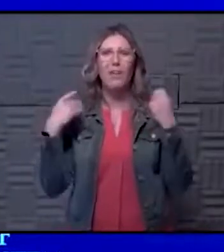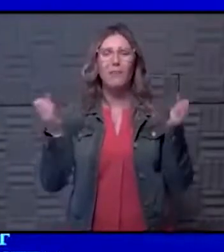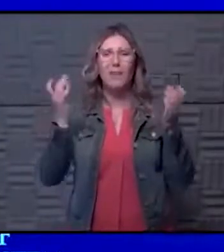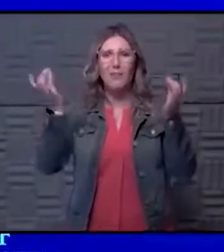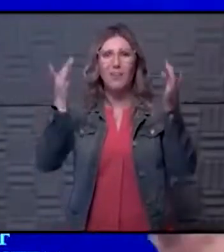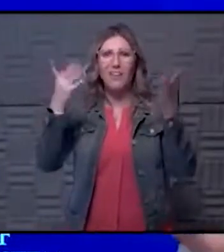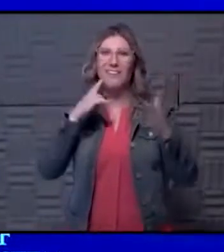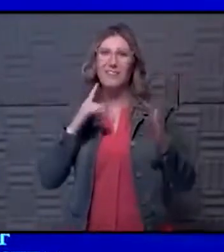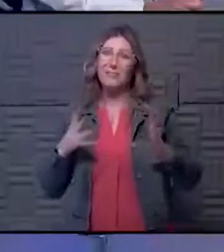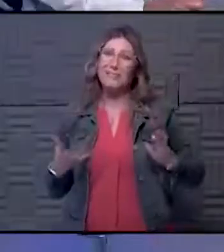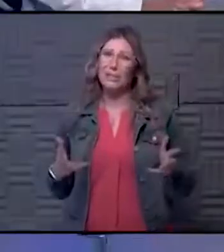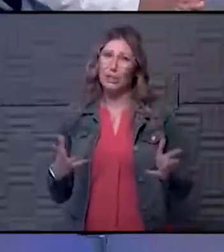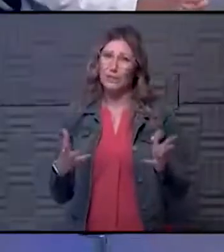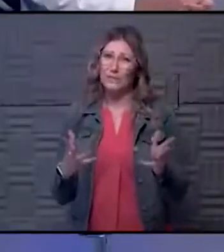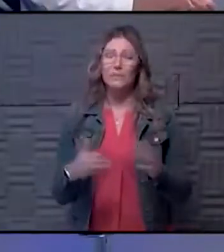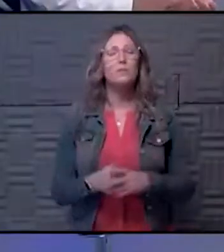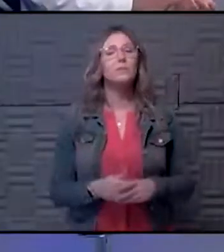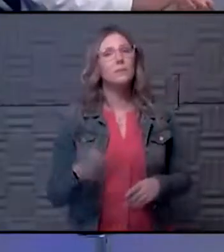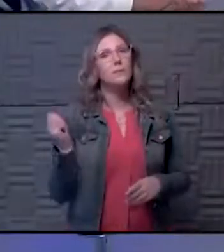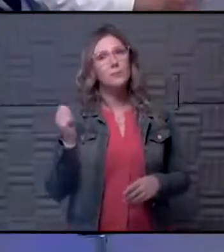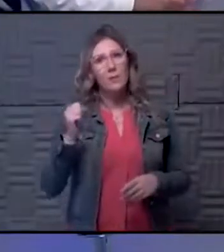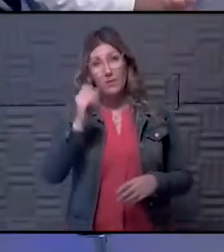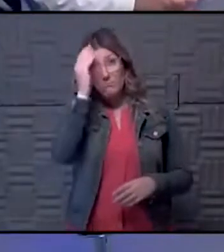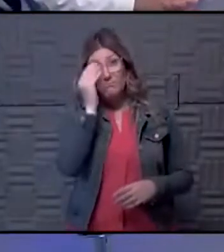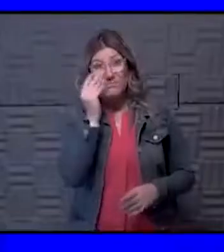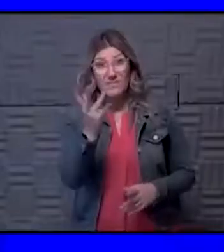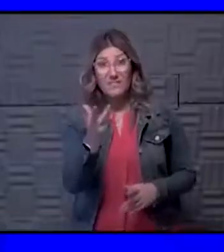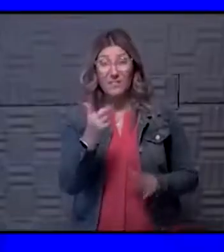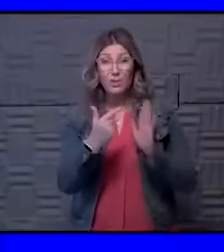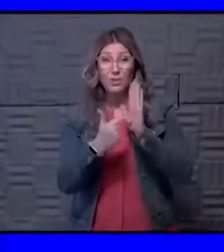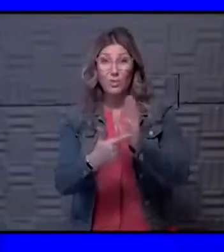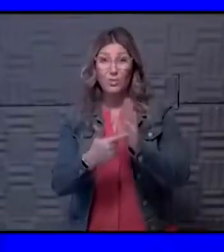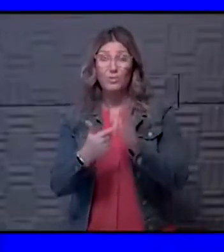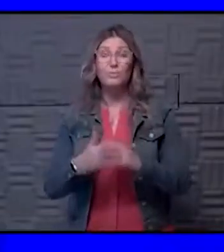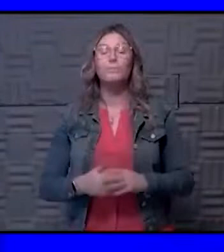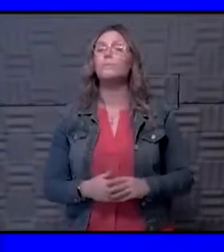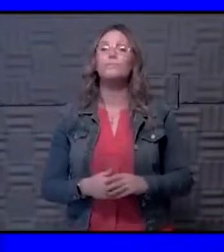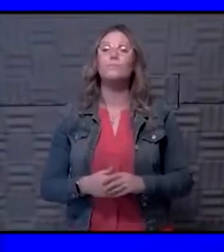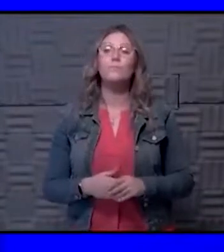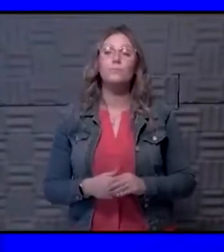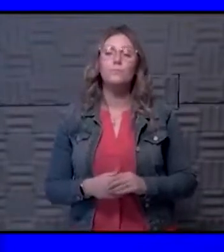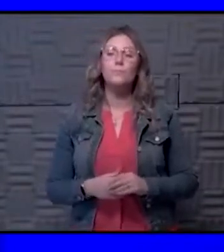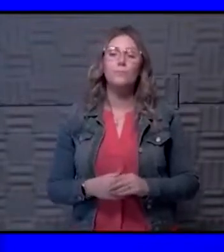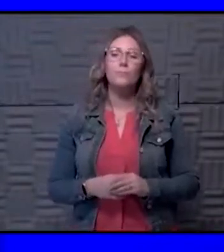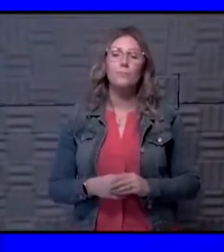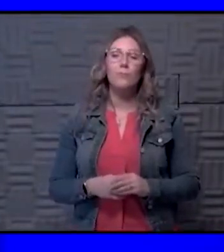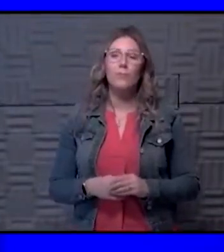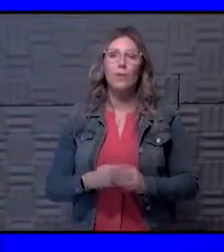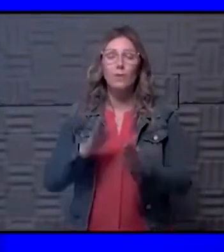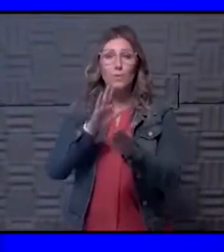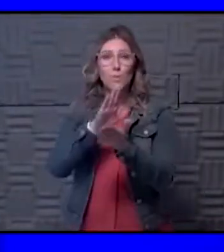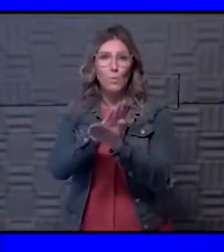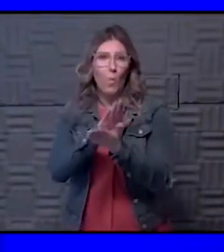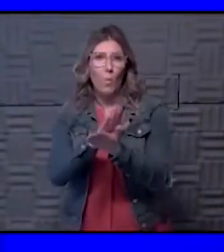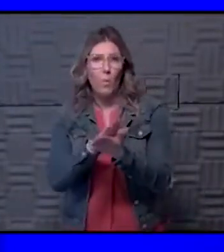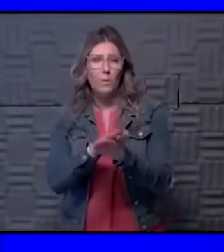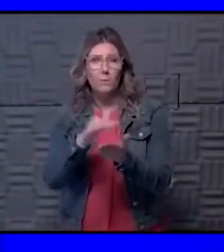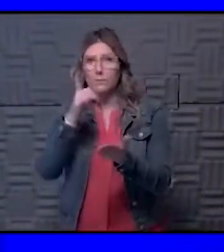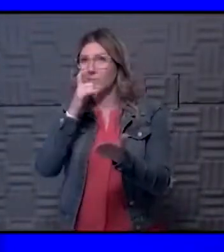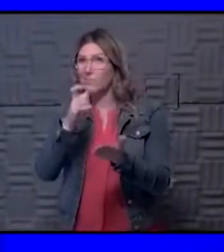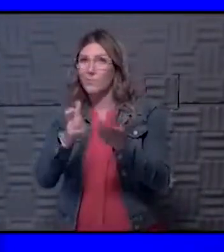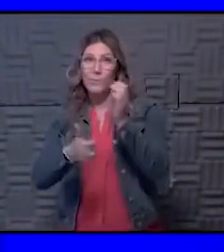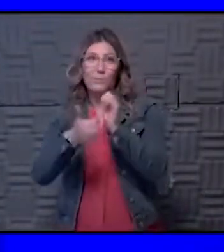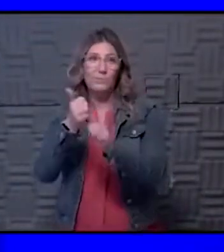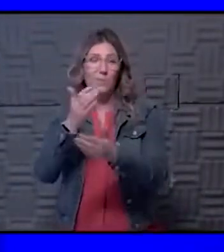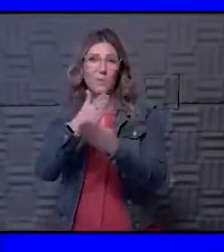about the whole masking thing. How about you? Yeah, I mean, I think the data would show that schools really have not been, for the most